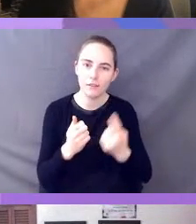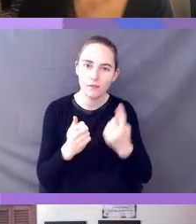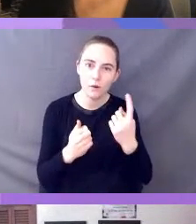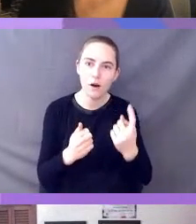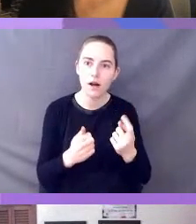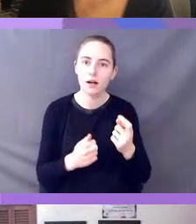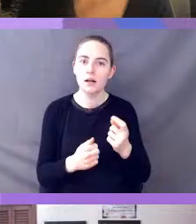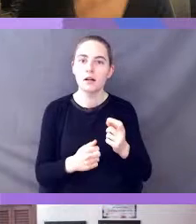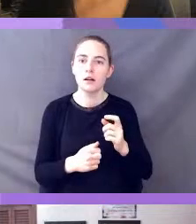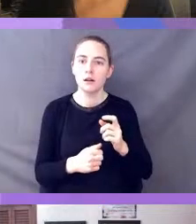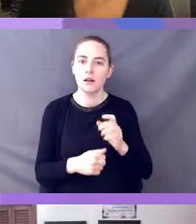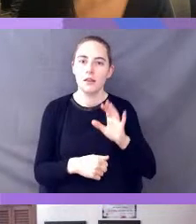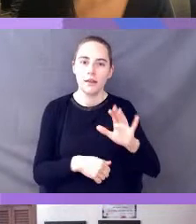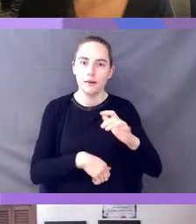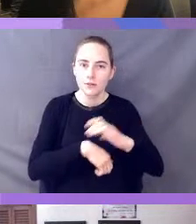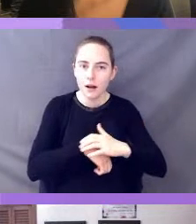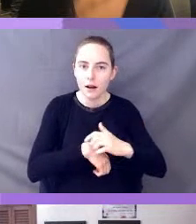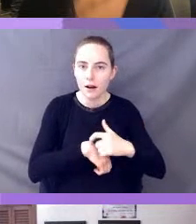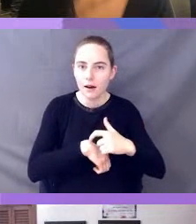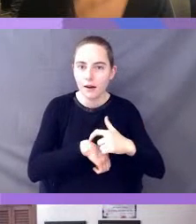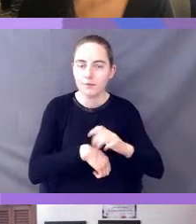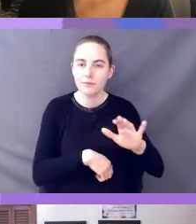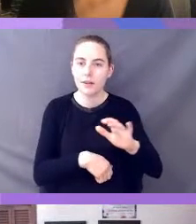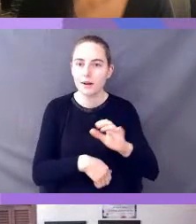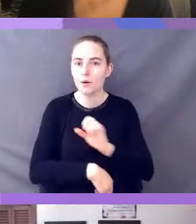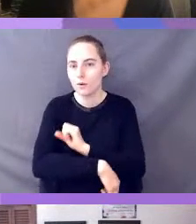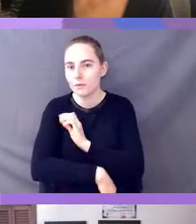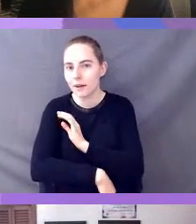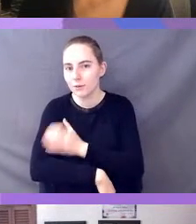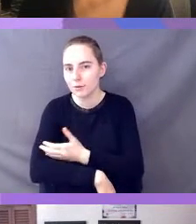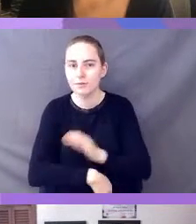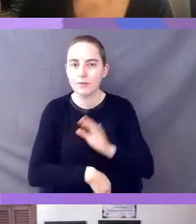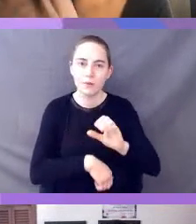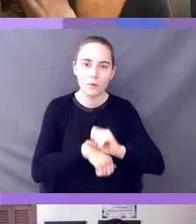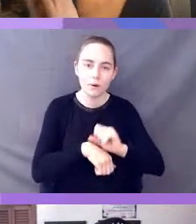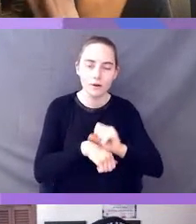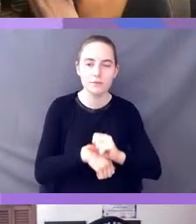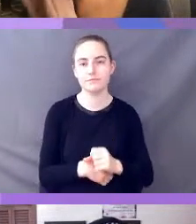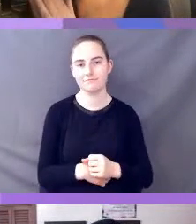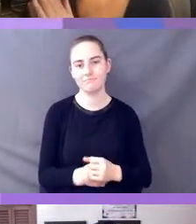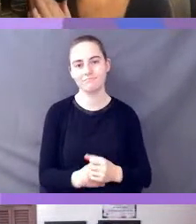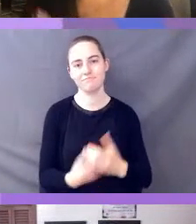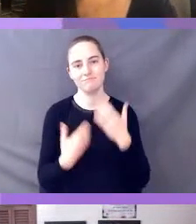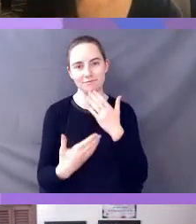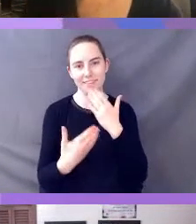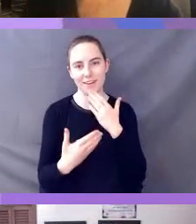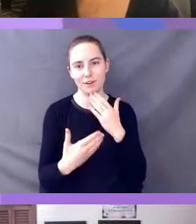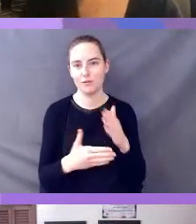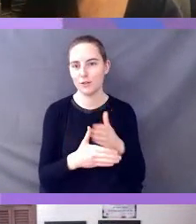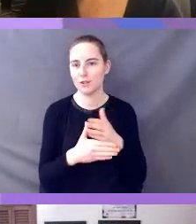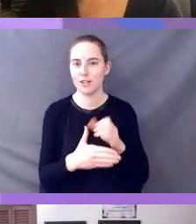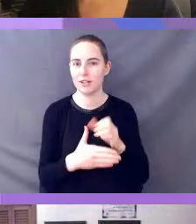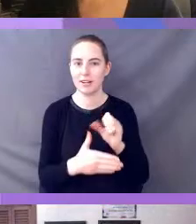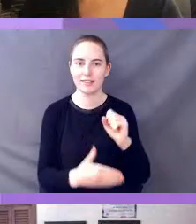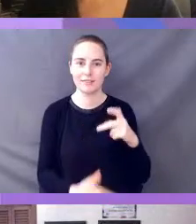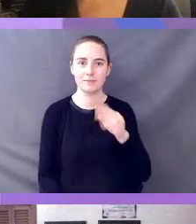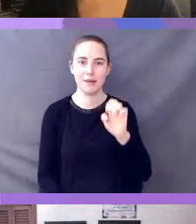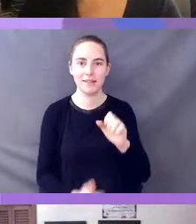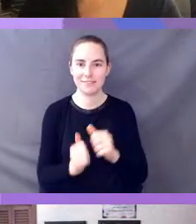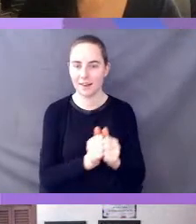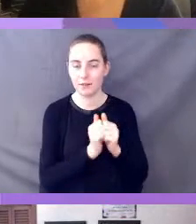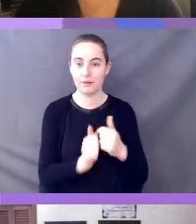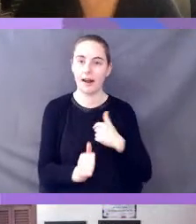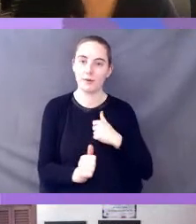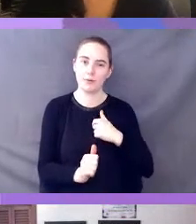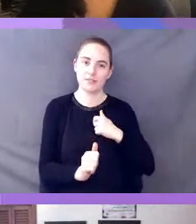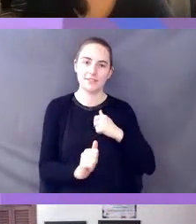time, I just want to say thank you to these incredible people who I had the joy of sharing space with for the last hour. I was backstage, but I was